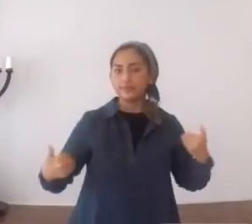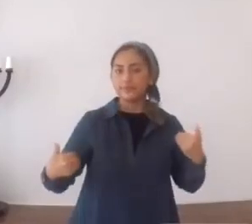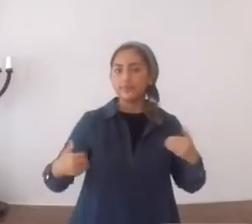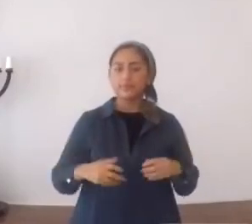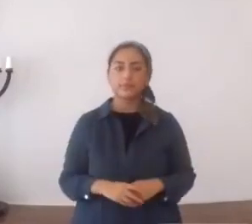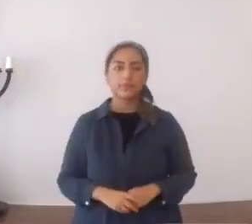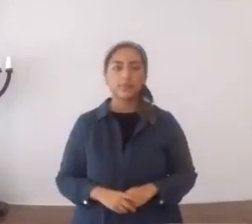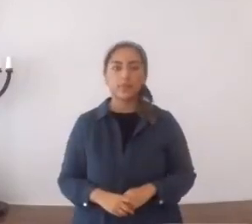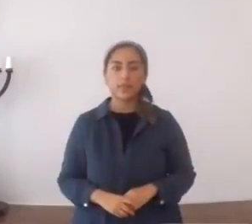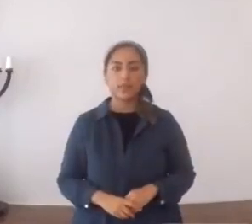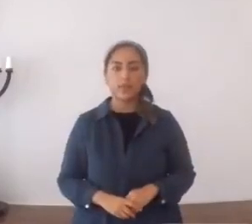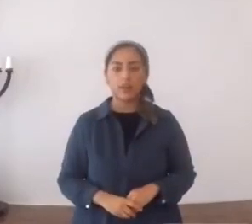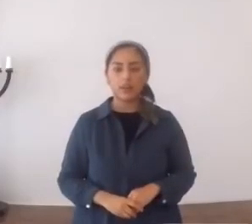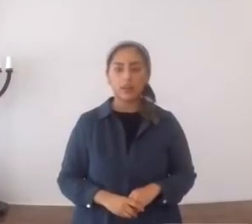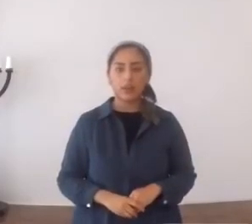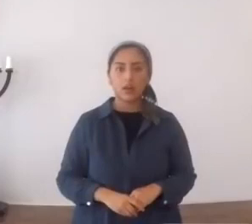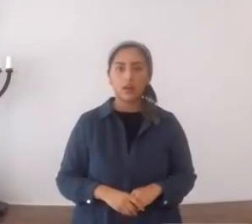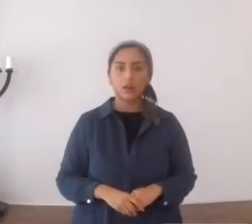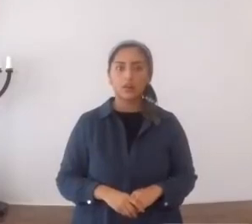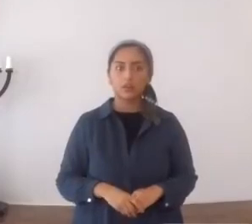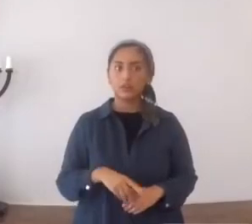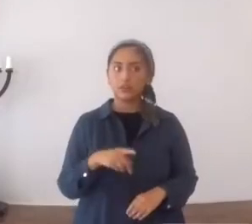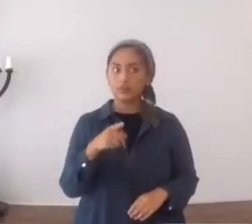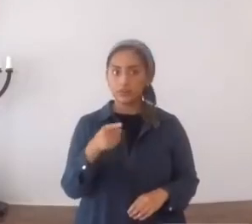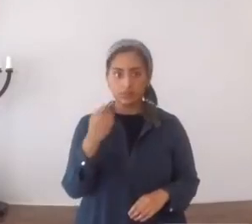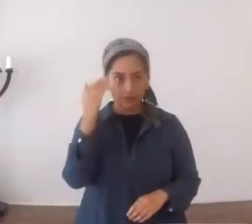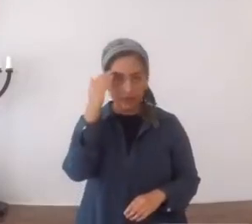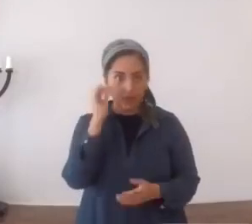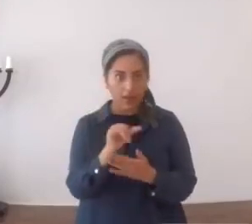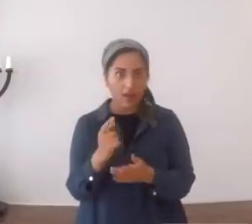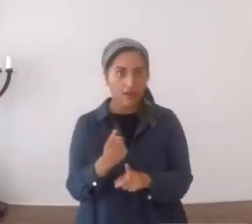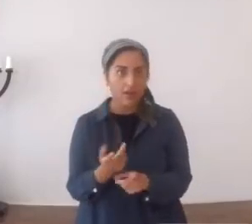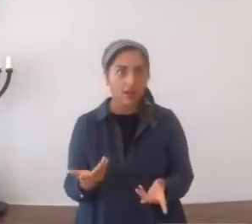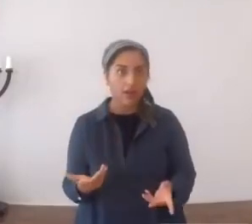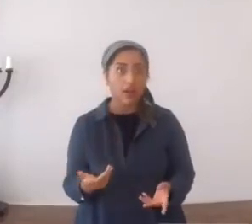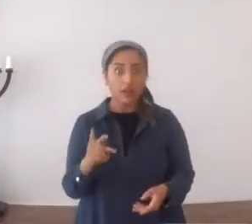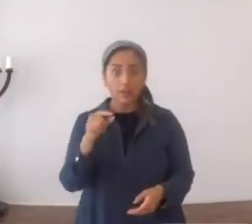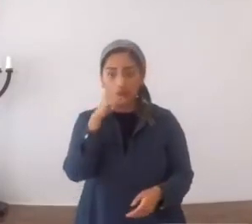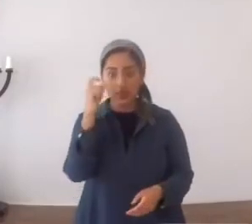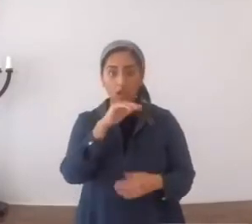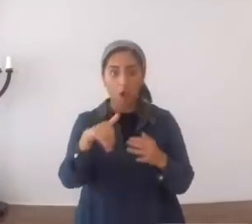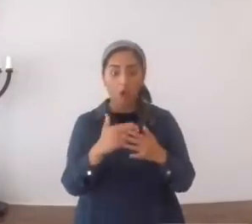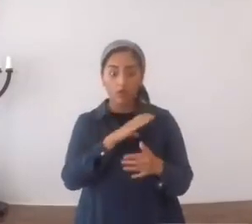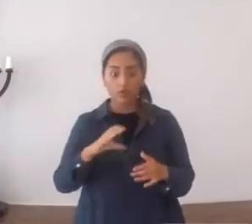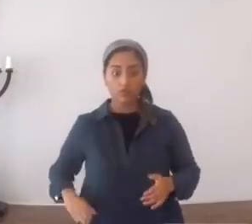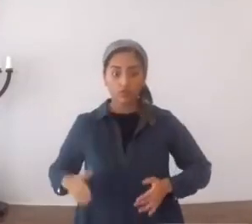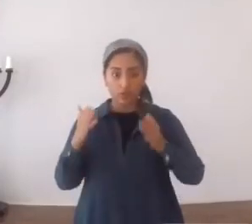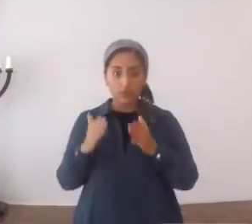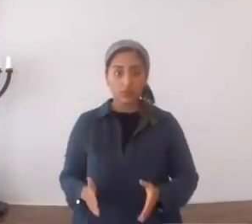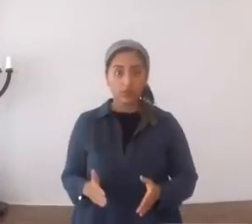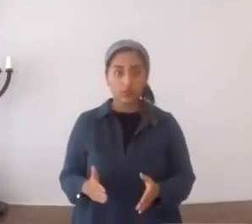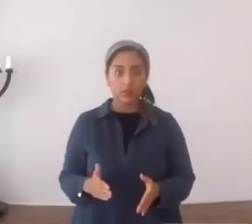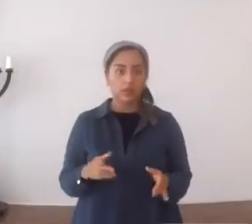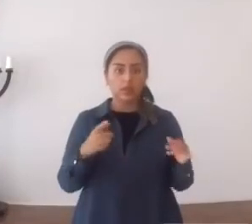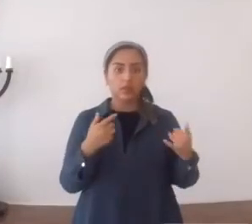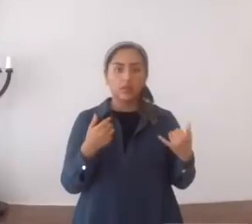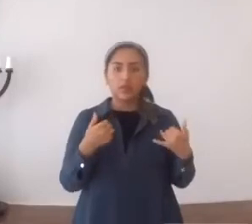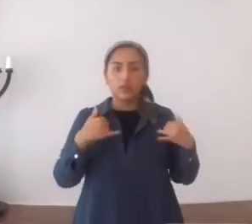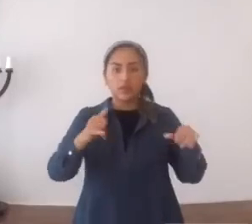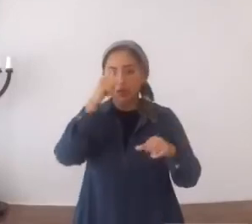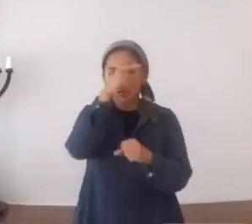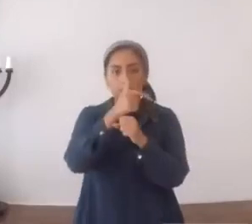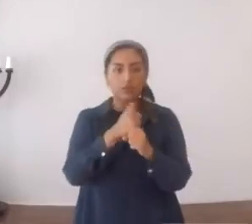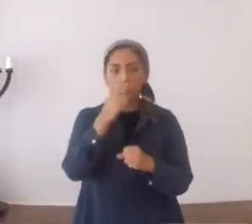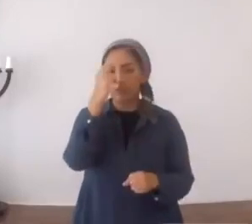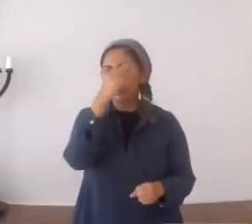call them separated ¿Te brothers. suena esto? Does that sound familiar Y es que to realmente you? todo cristiano cristiano is that truly every sigue Christian siendo hermano